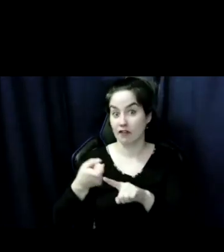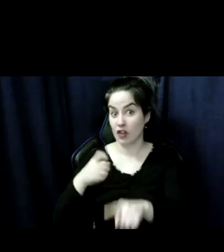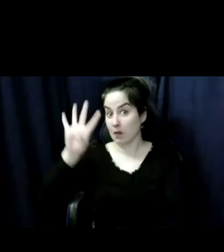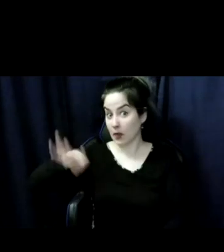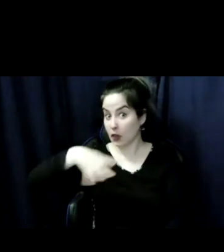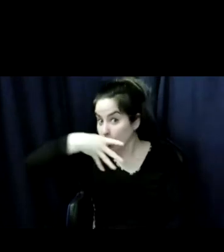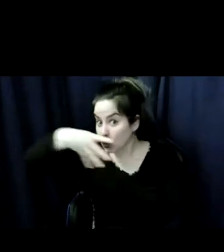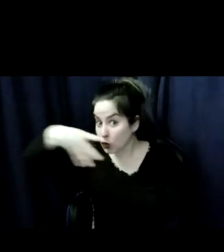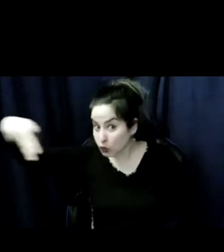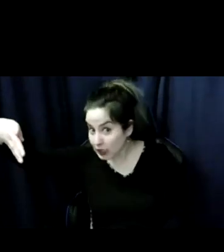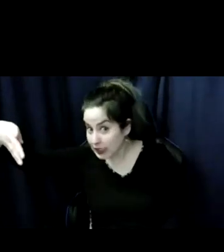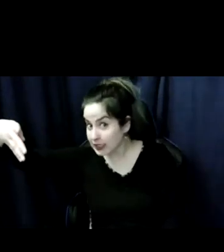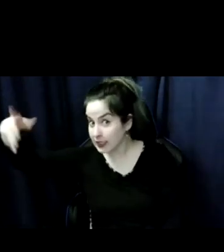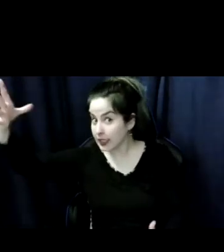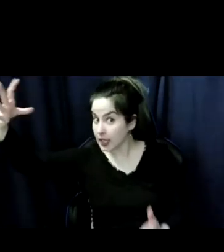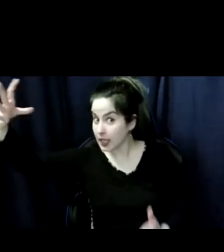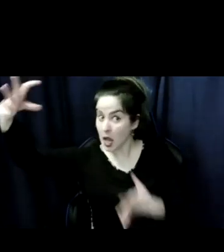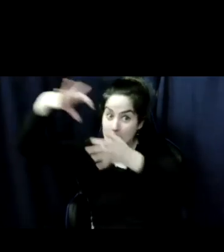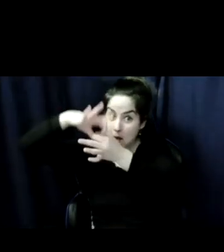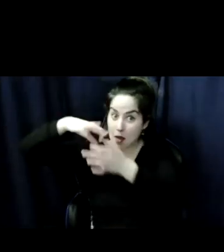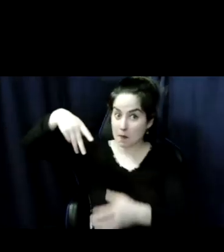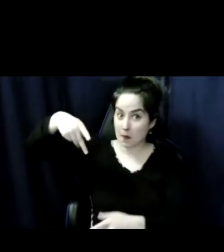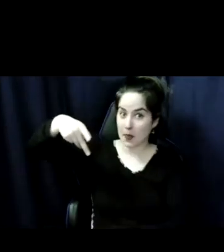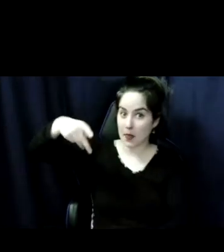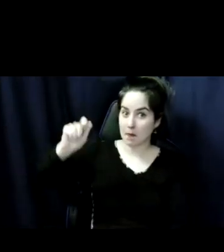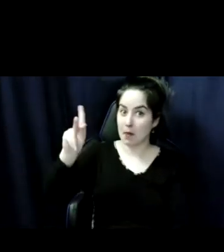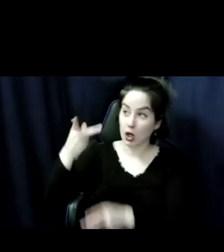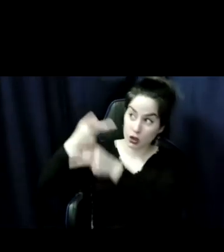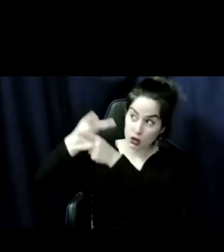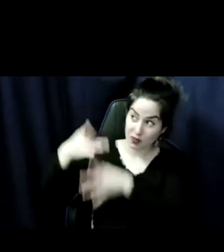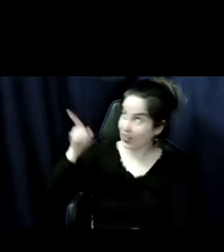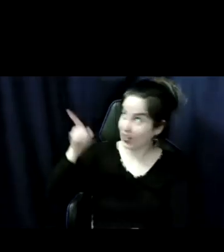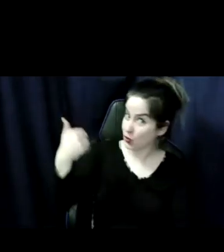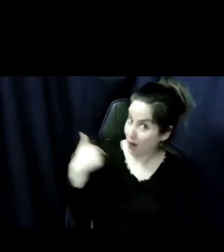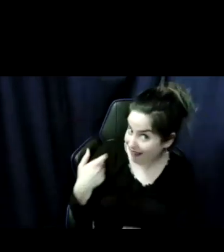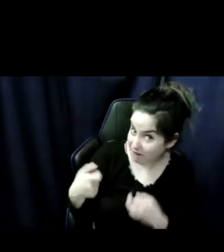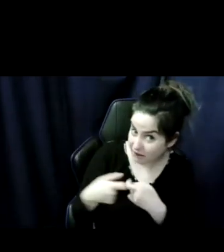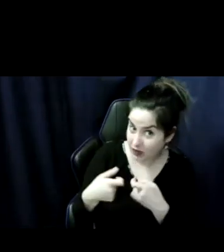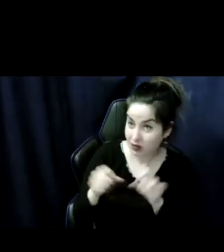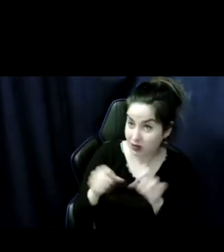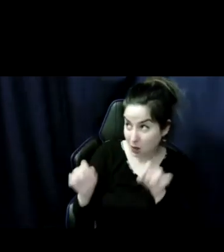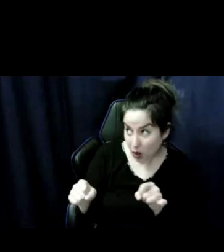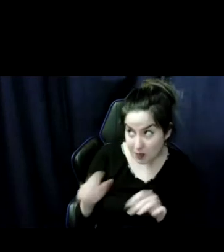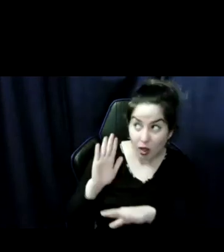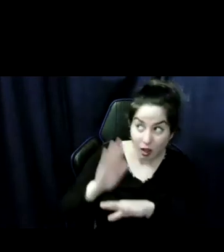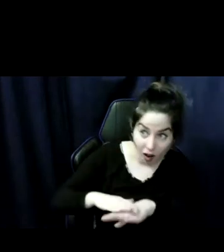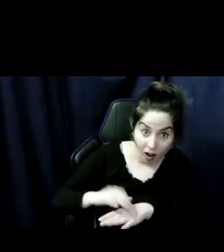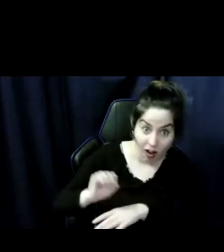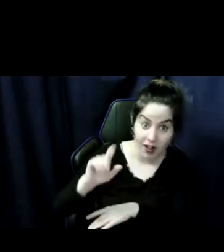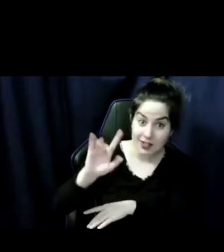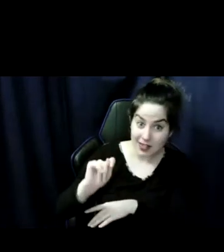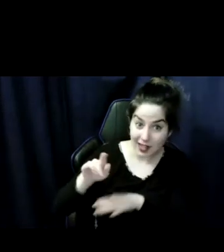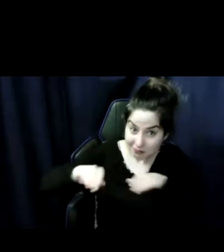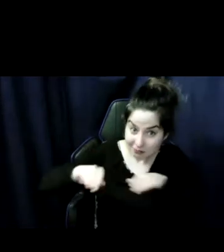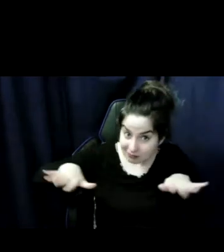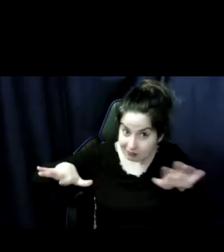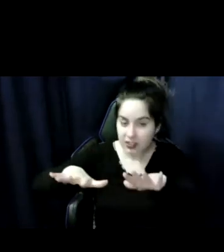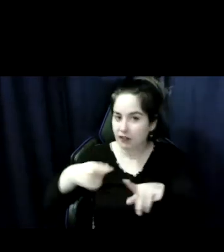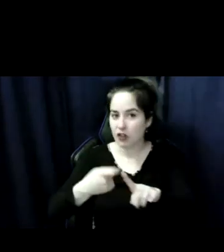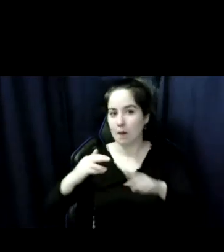park supervisor, and if there is electricity available on site, like through an outbuilding